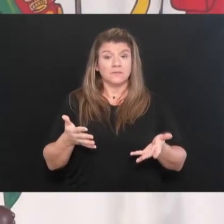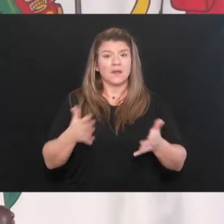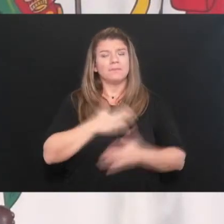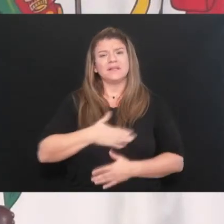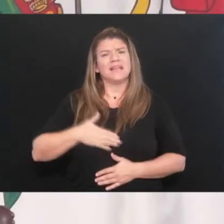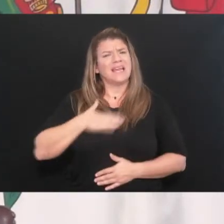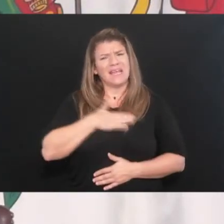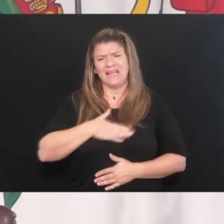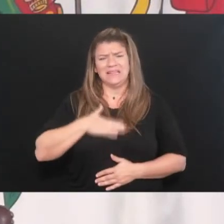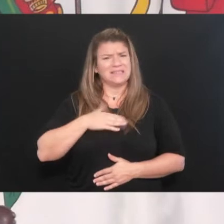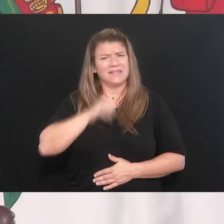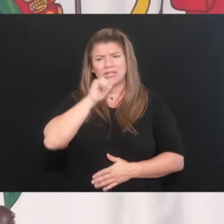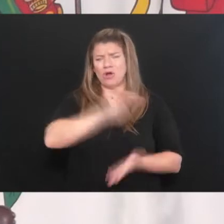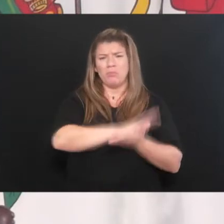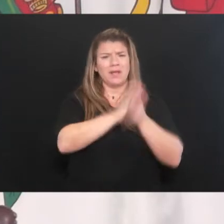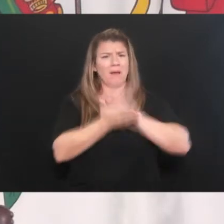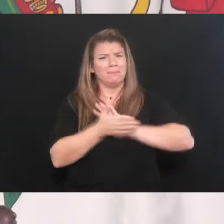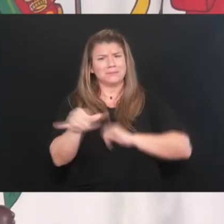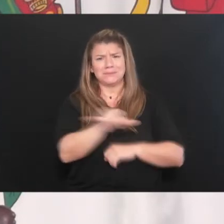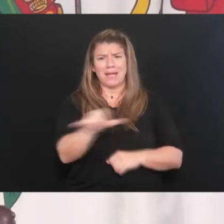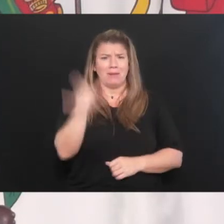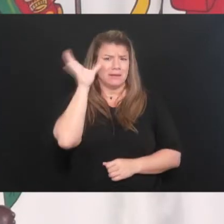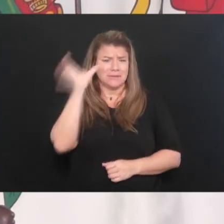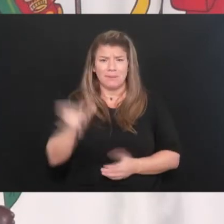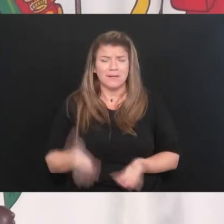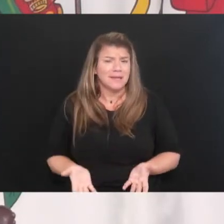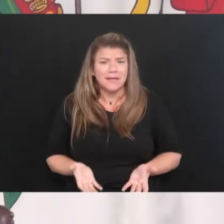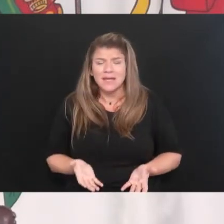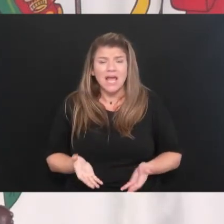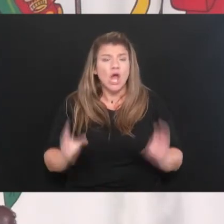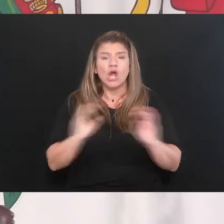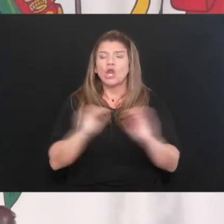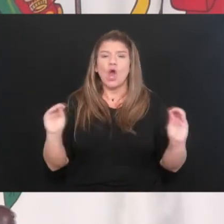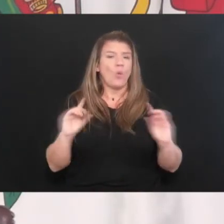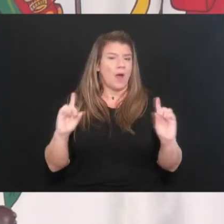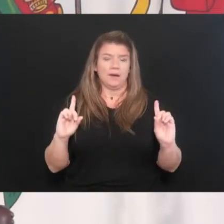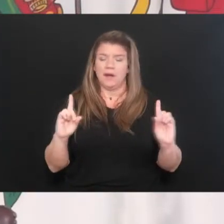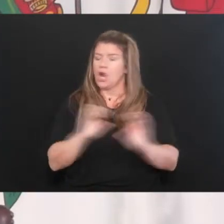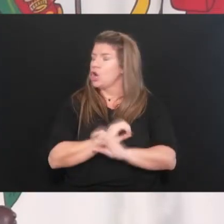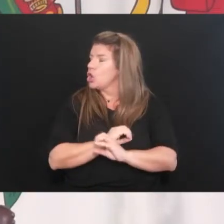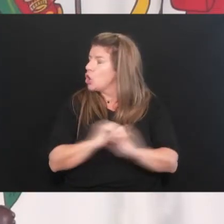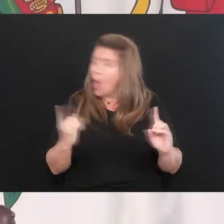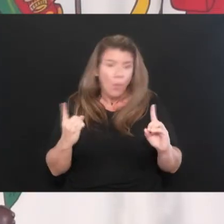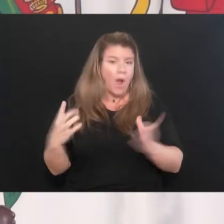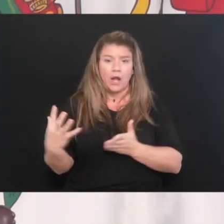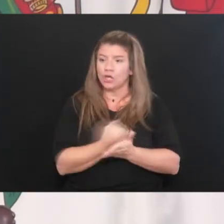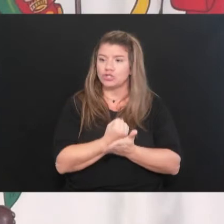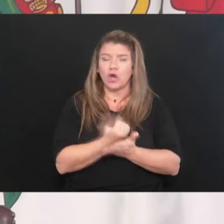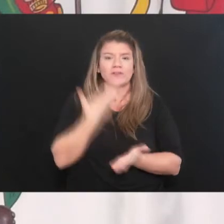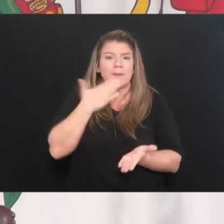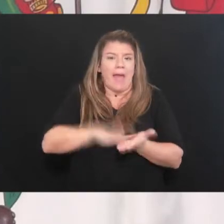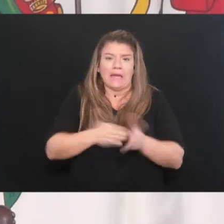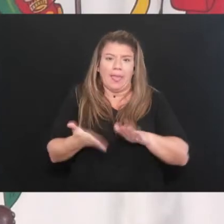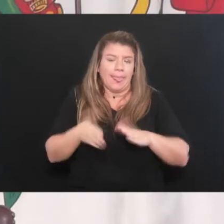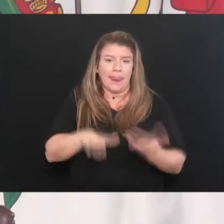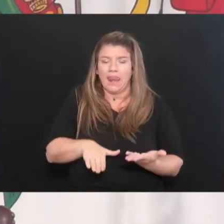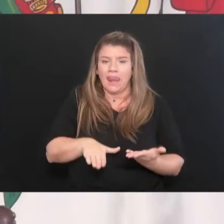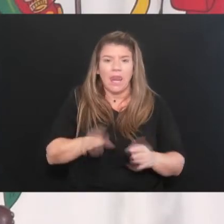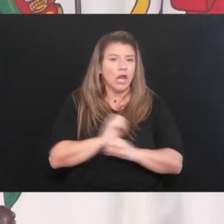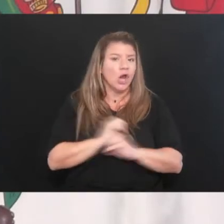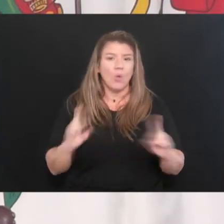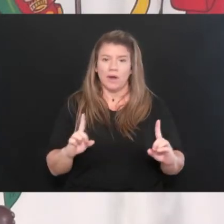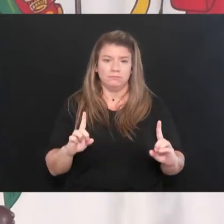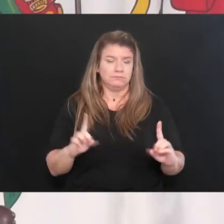please don't fall into that scenario. No one deserves a bad outcome. No